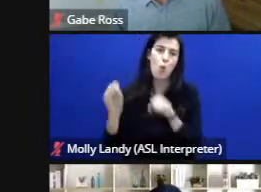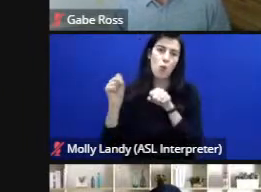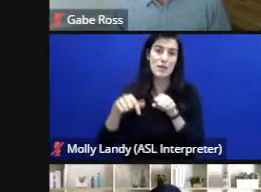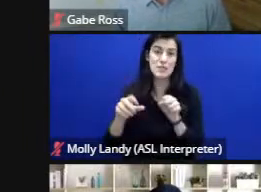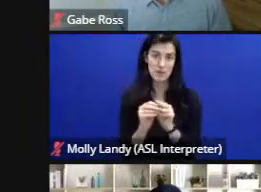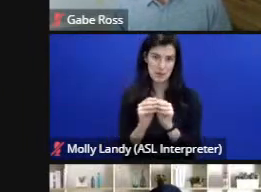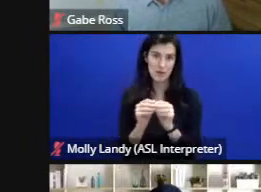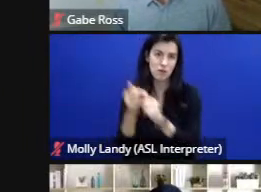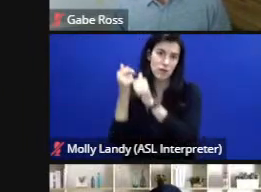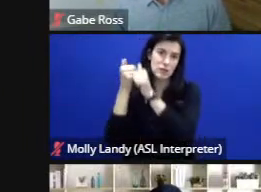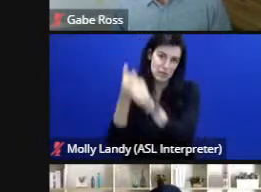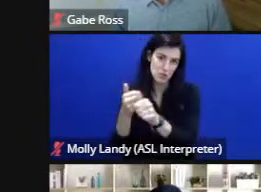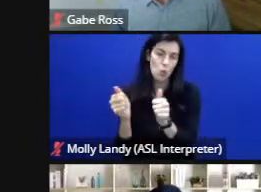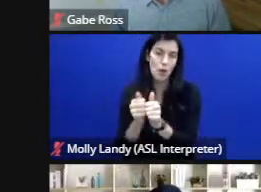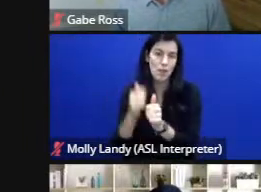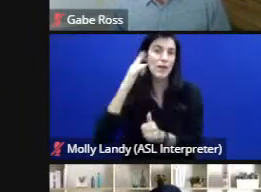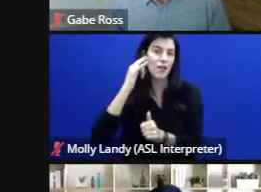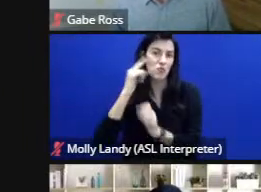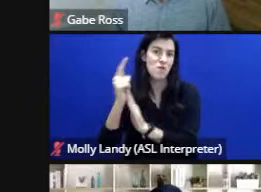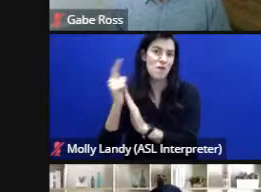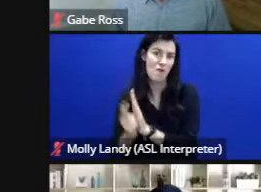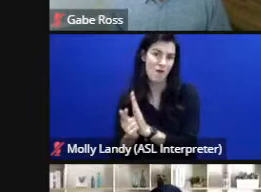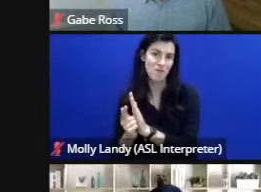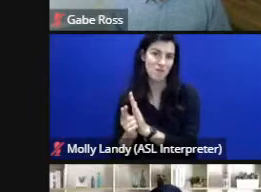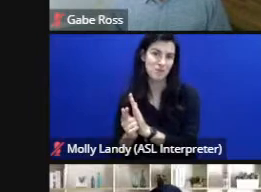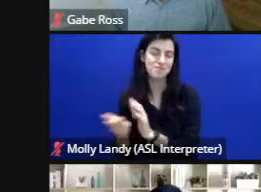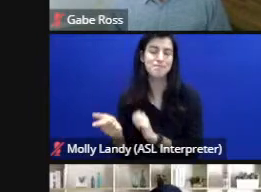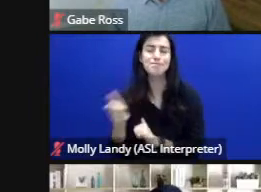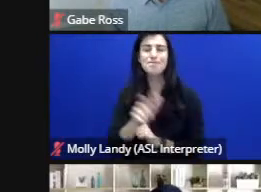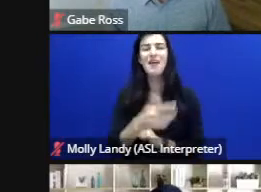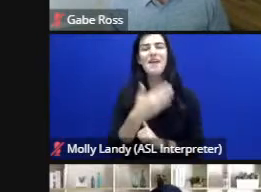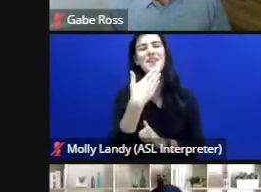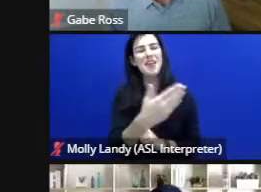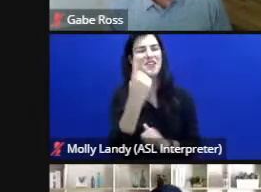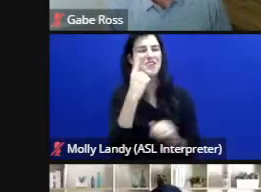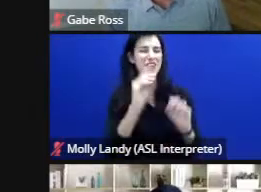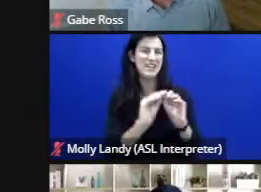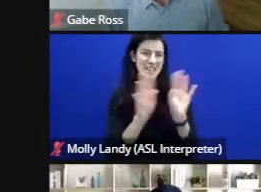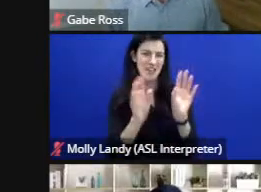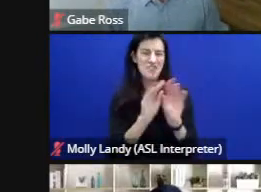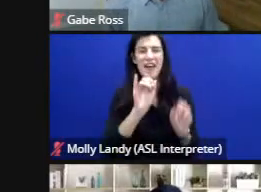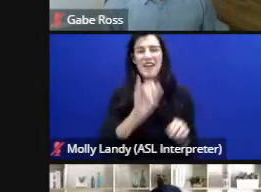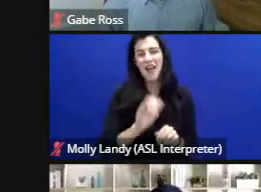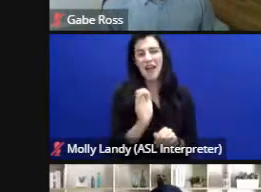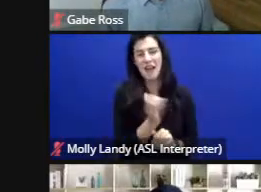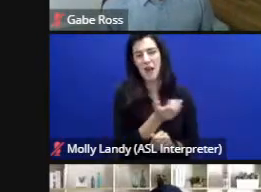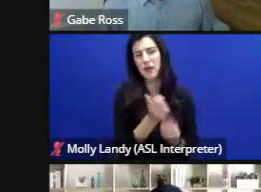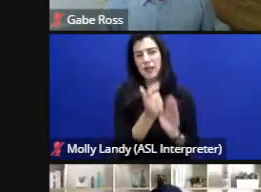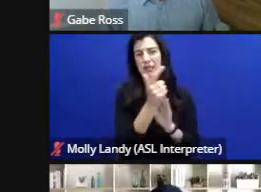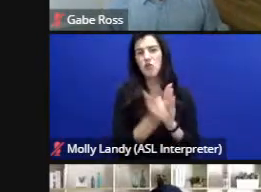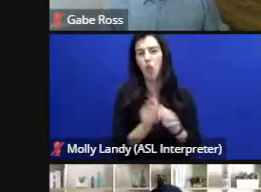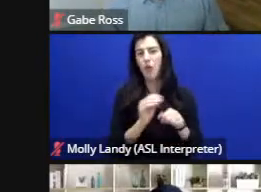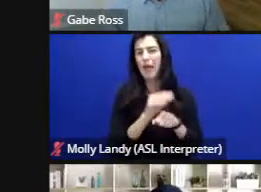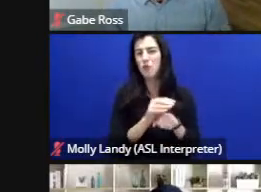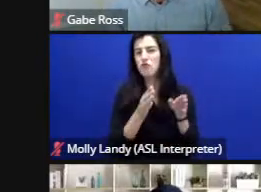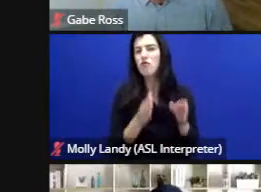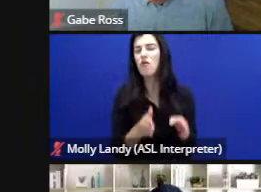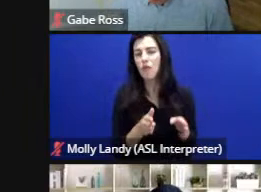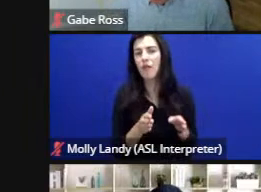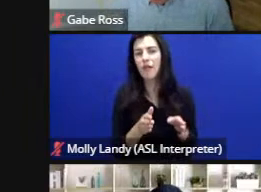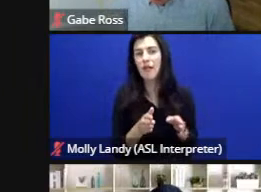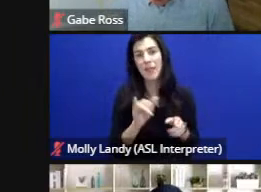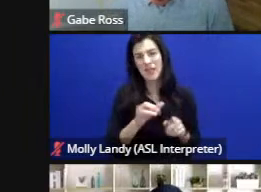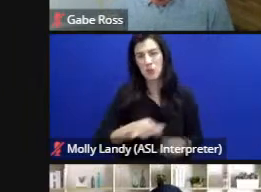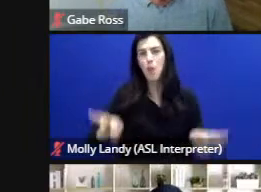with California law. Thank you for clarifying that, our legal counsel, and I think that's important given the